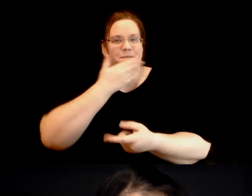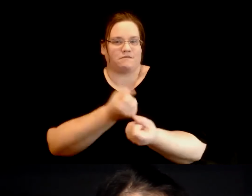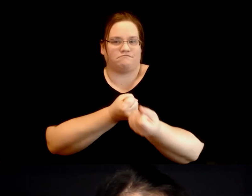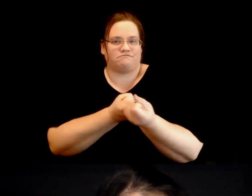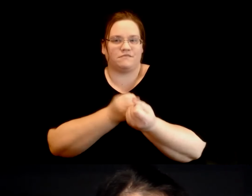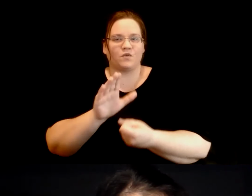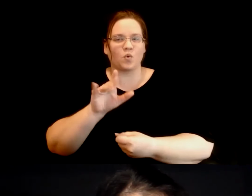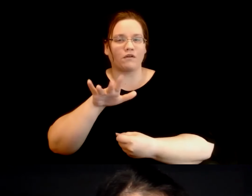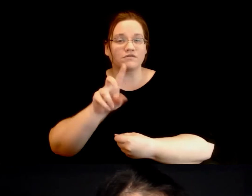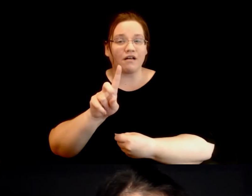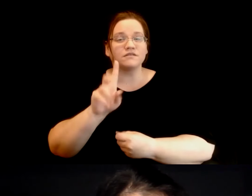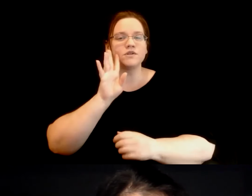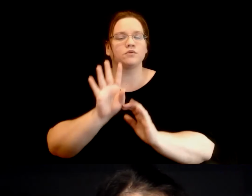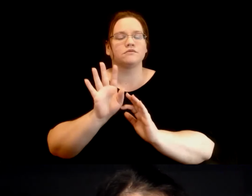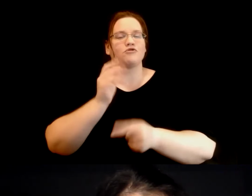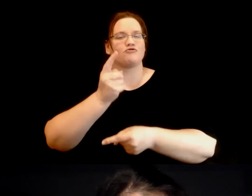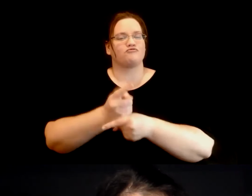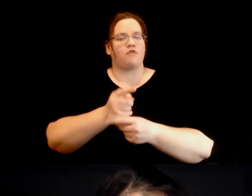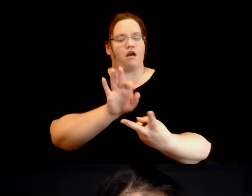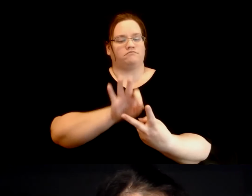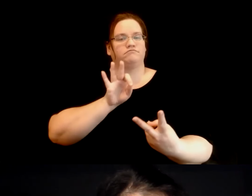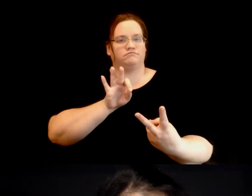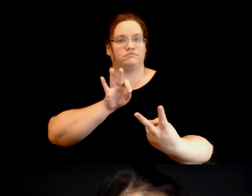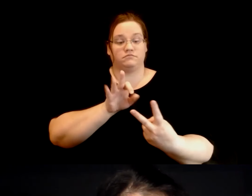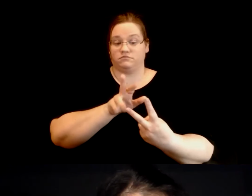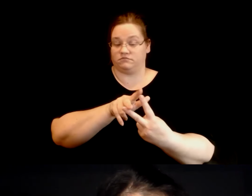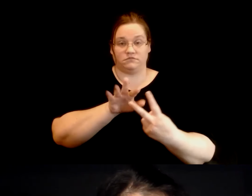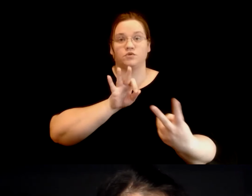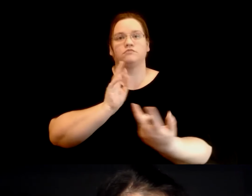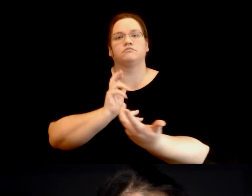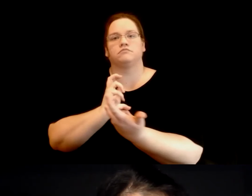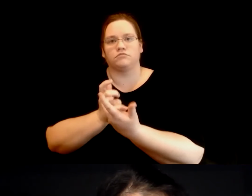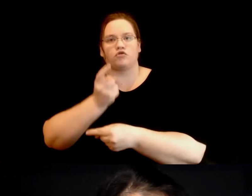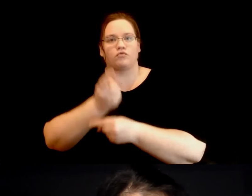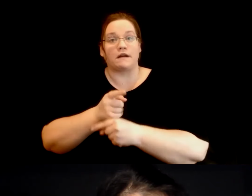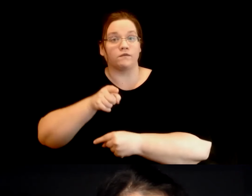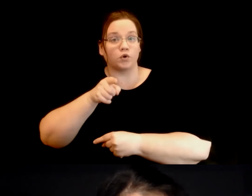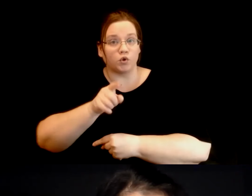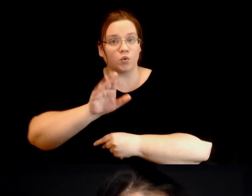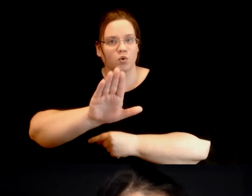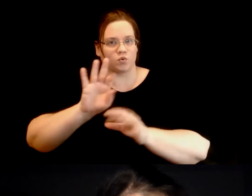child. You will make the right choice. So the vaccine you choose is the right one for you and your family.